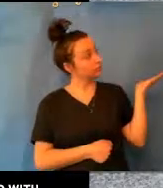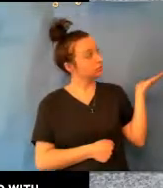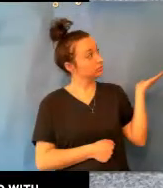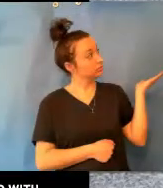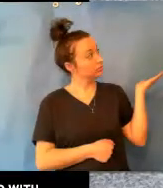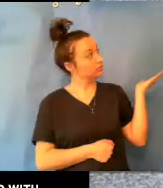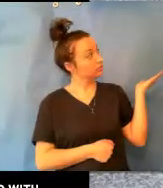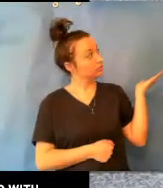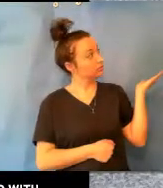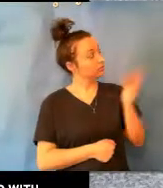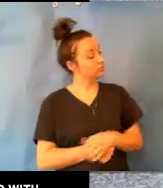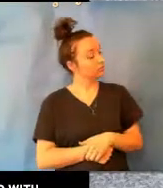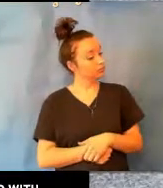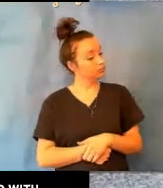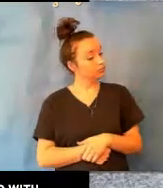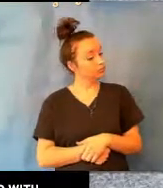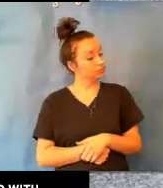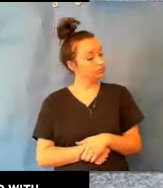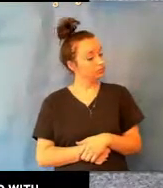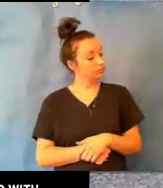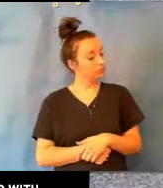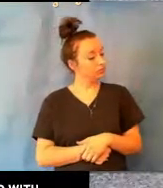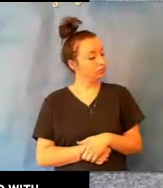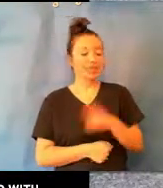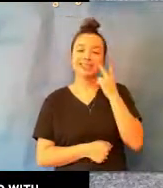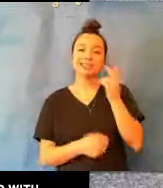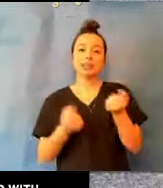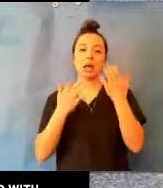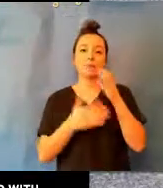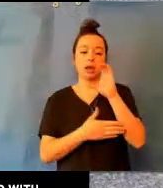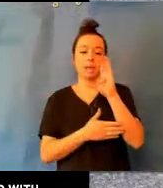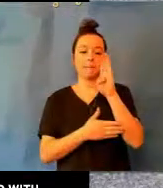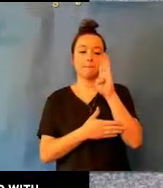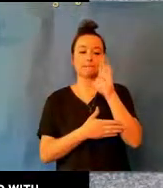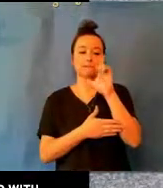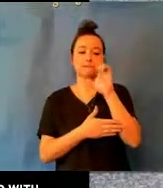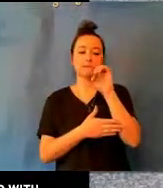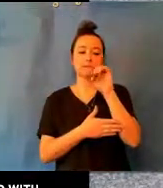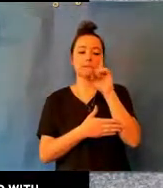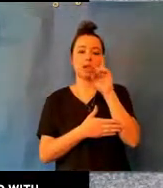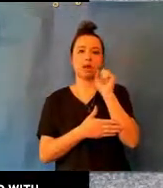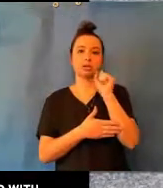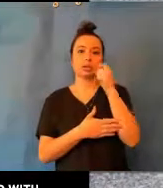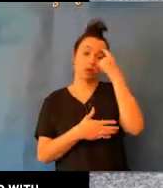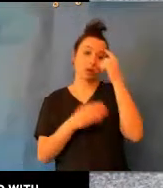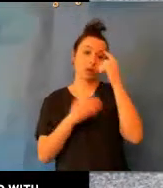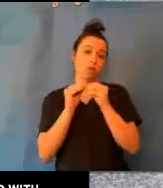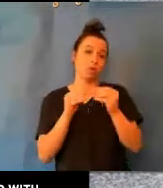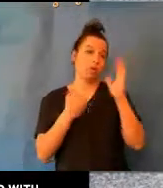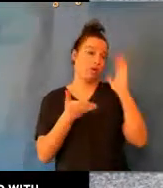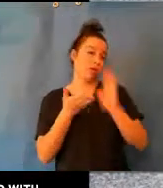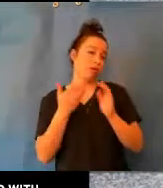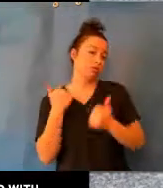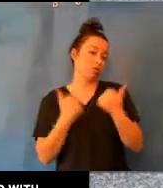paper clips. Then let's see how many blocks. Do you think it's going to be more or less blocks?